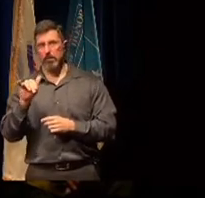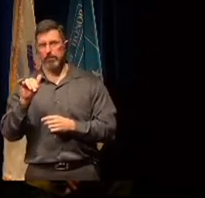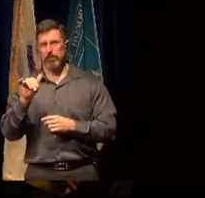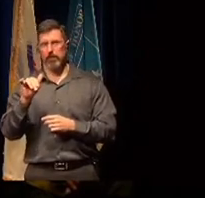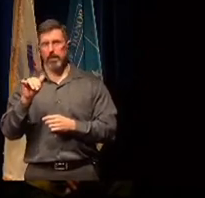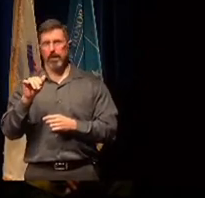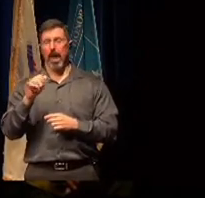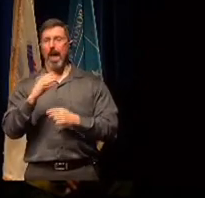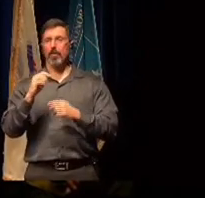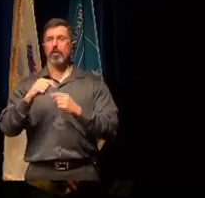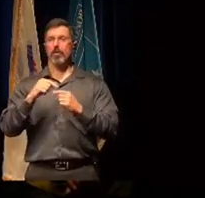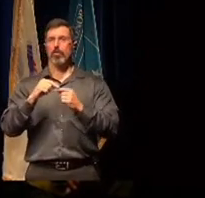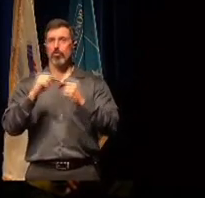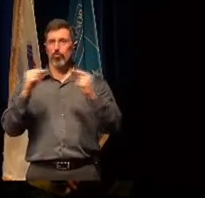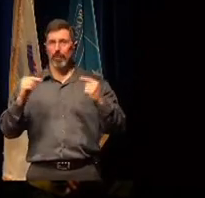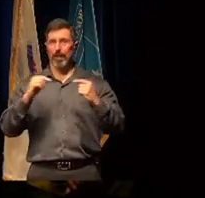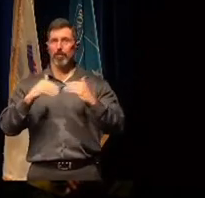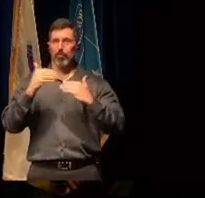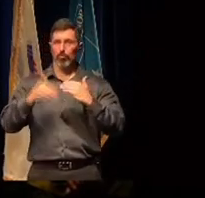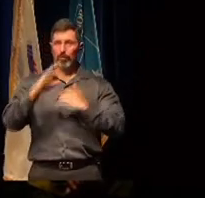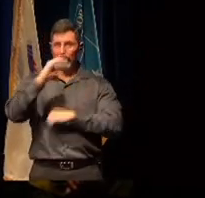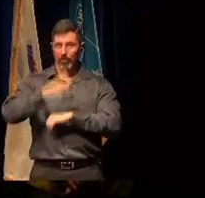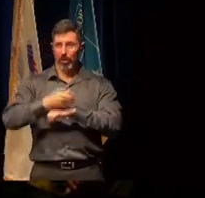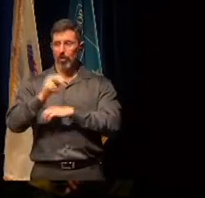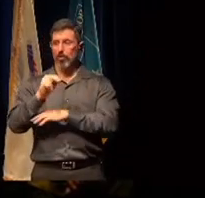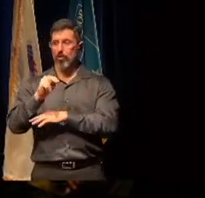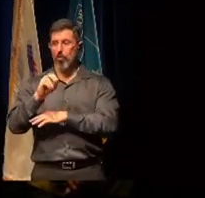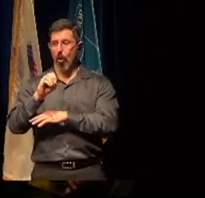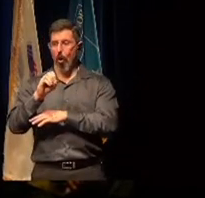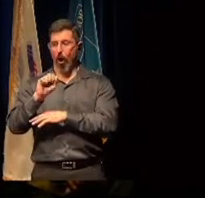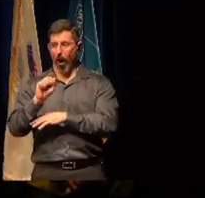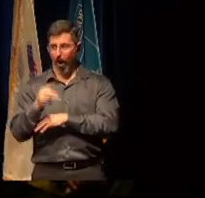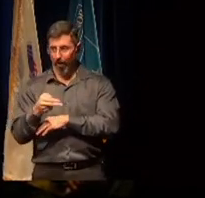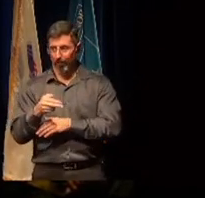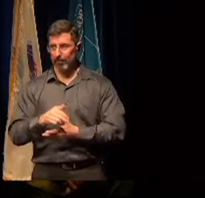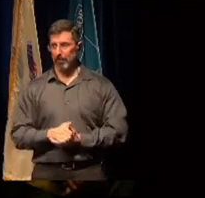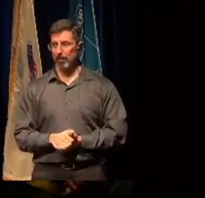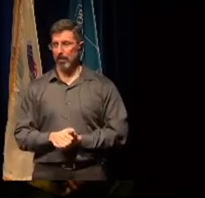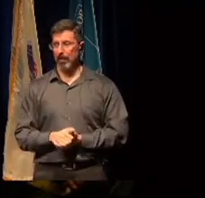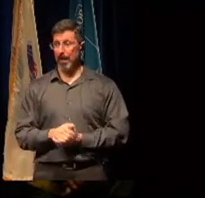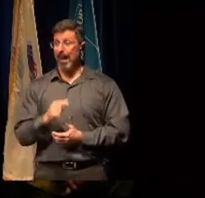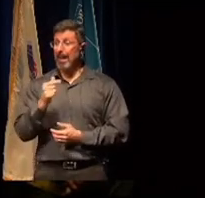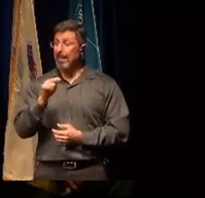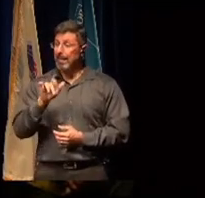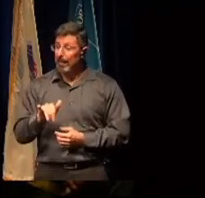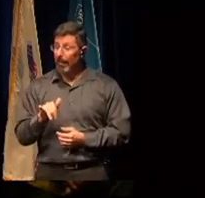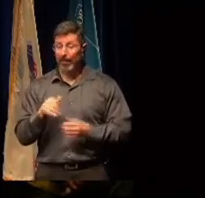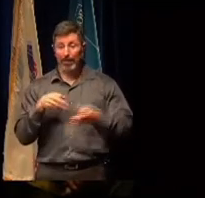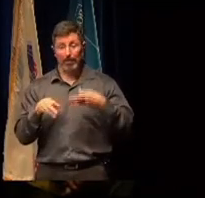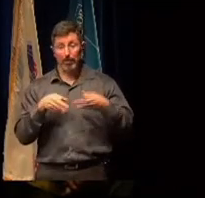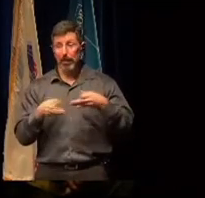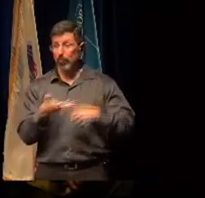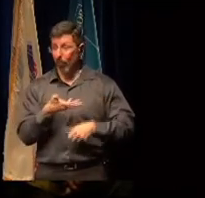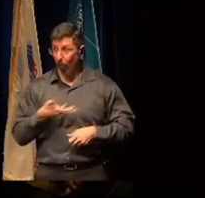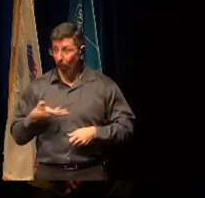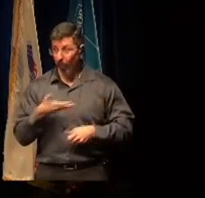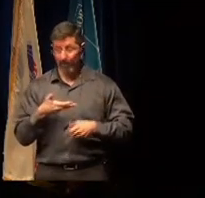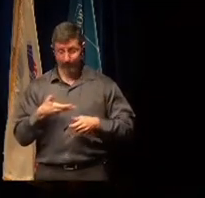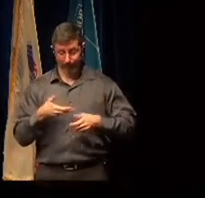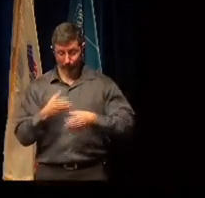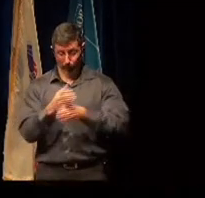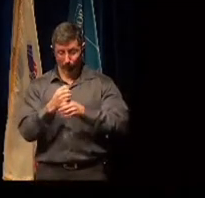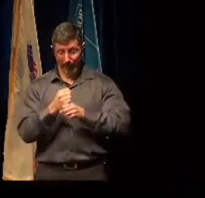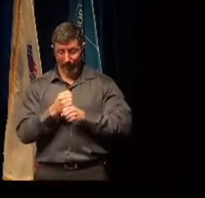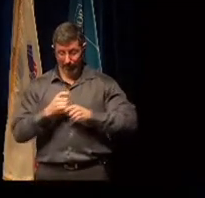their great-grandson, Noah Umsetter. Gary made it clear to us all that being awarded the Medal of Honor has been